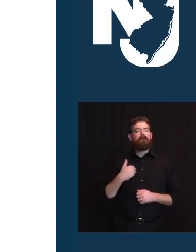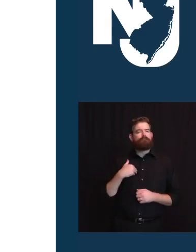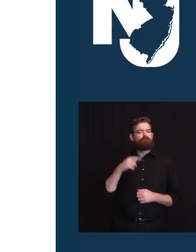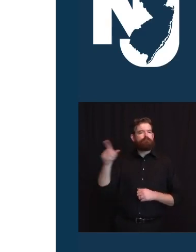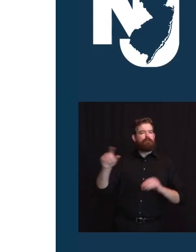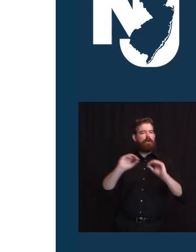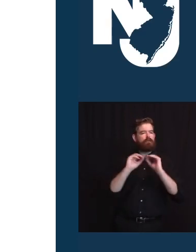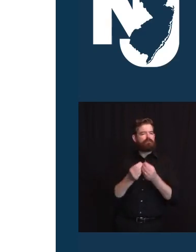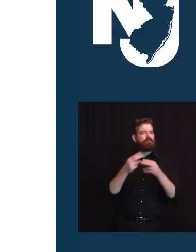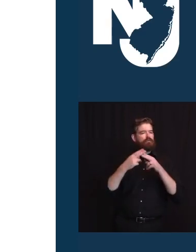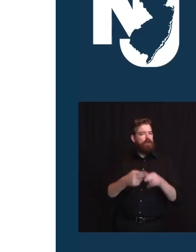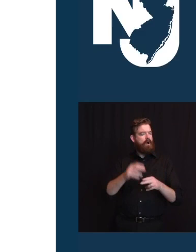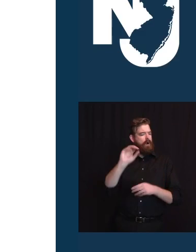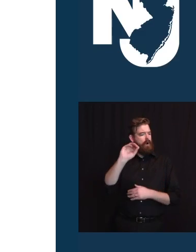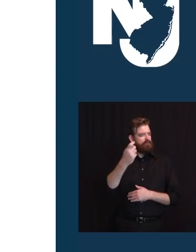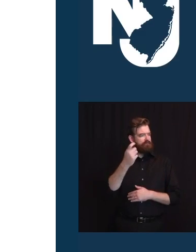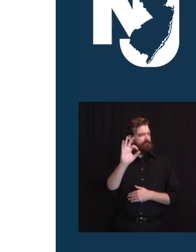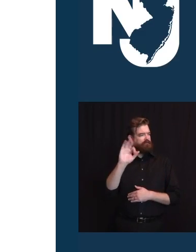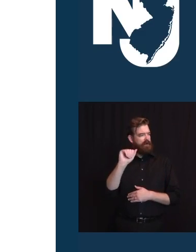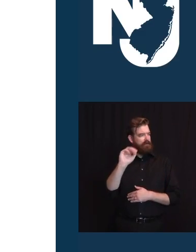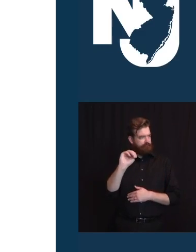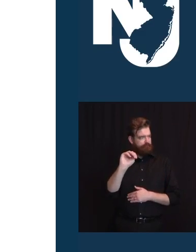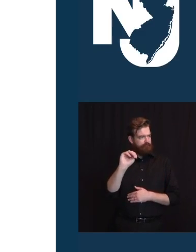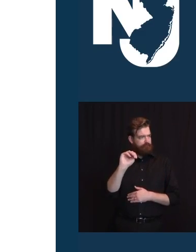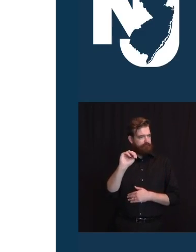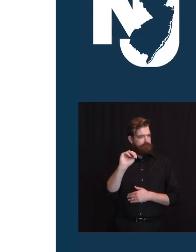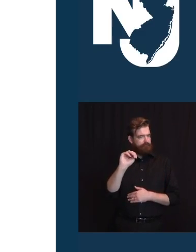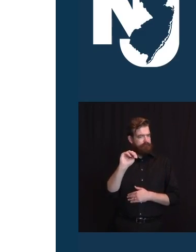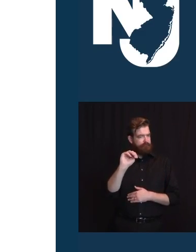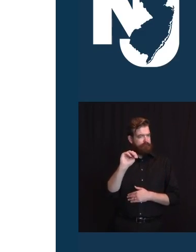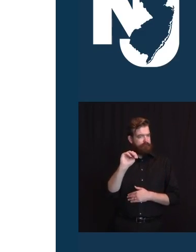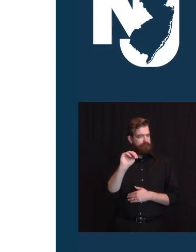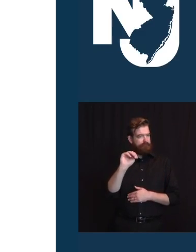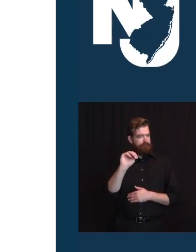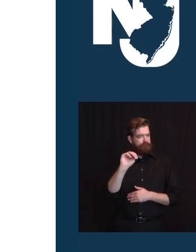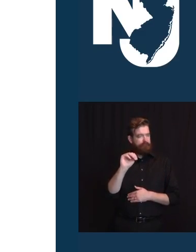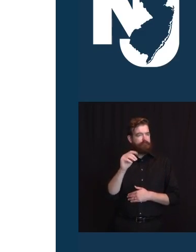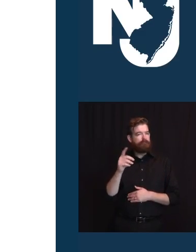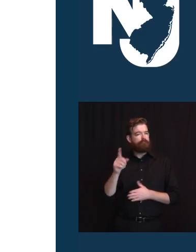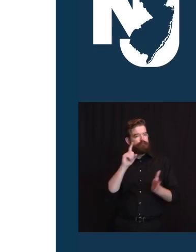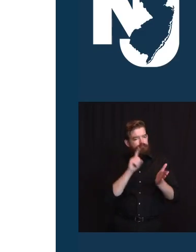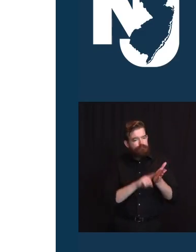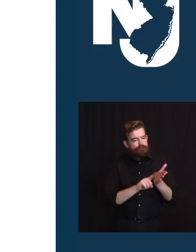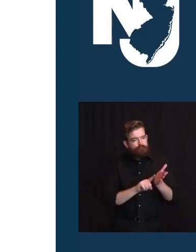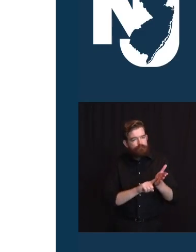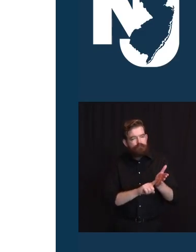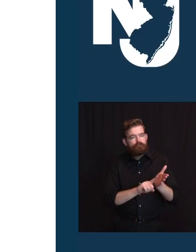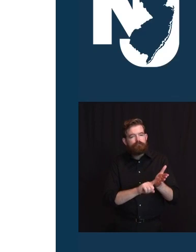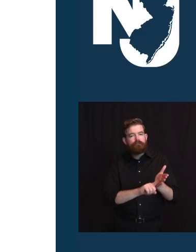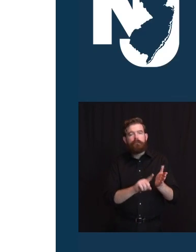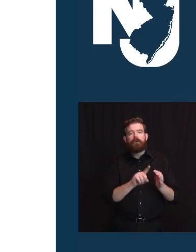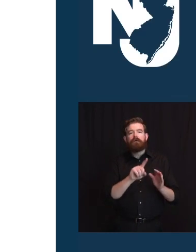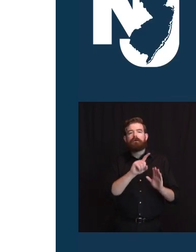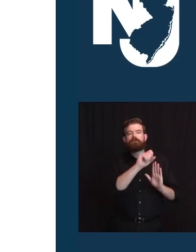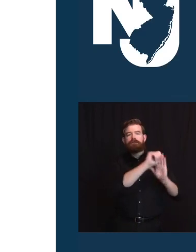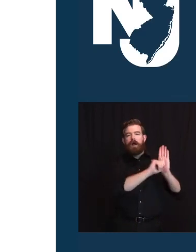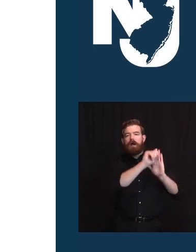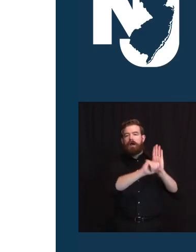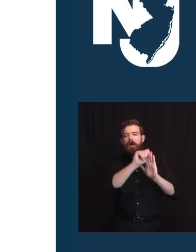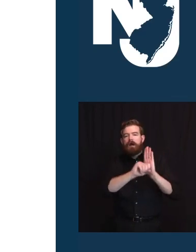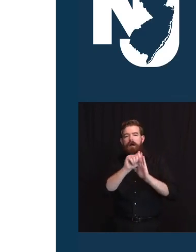Jersey second in the nation when it comes to three vital things to protect our families from the